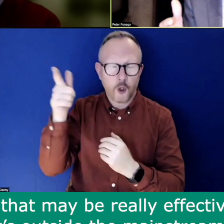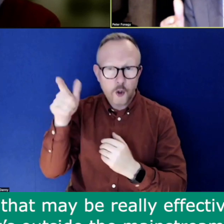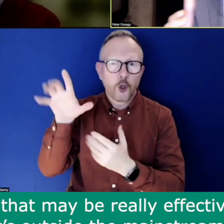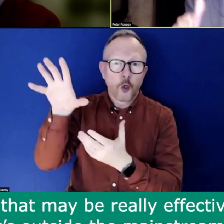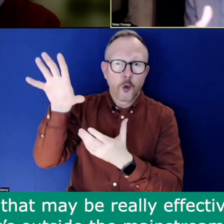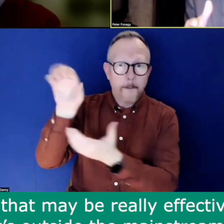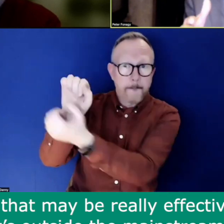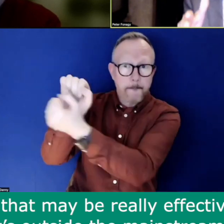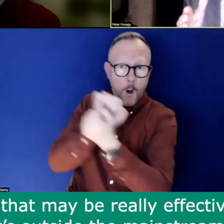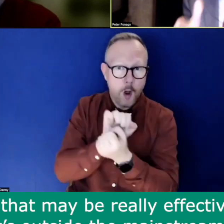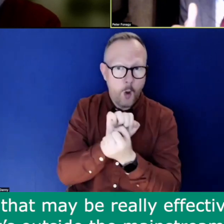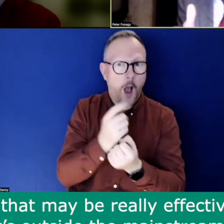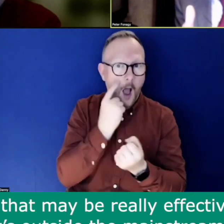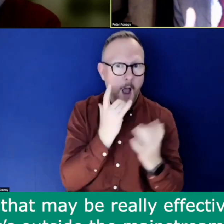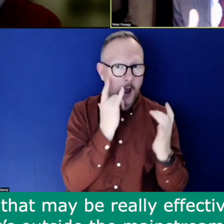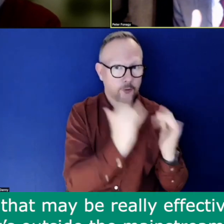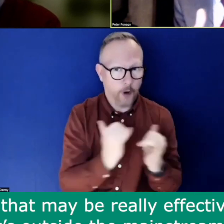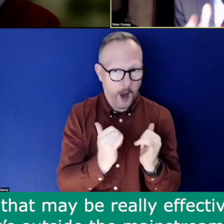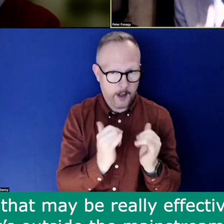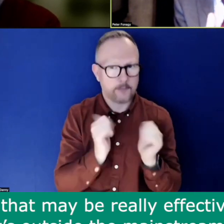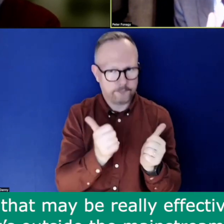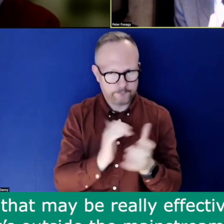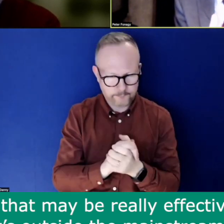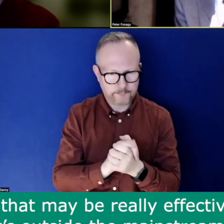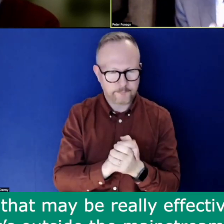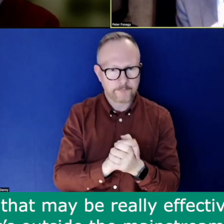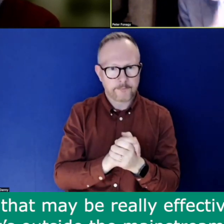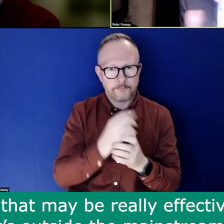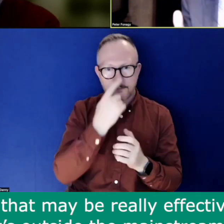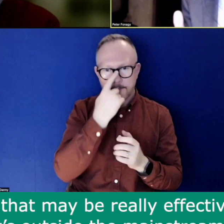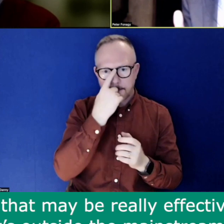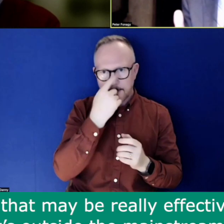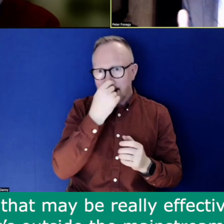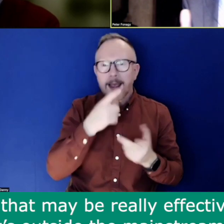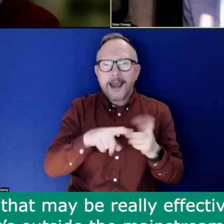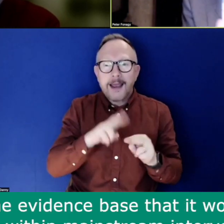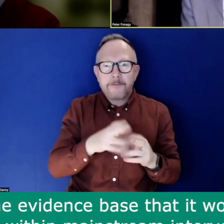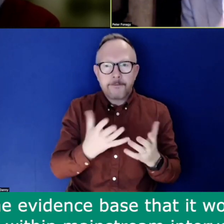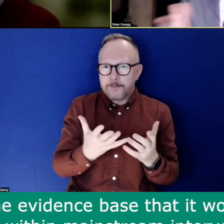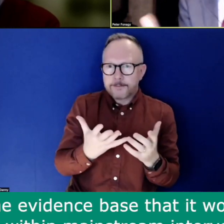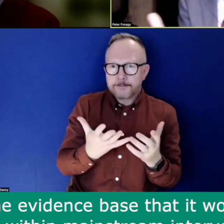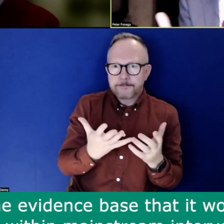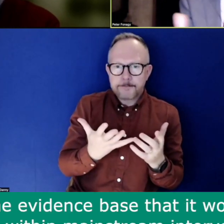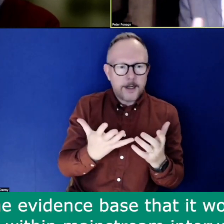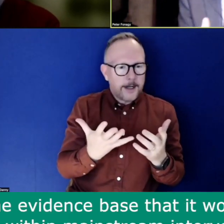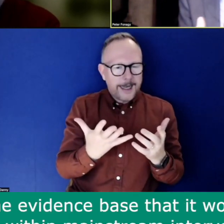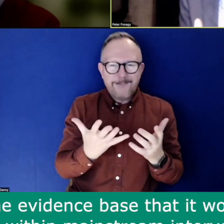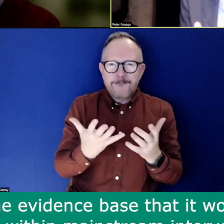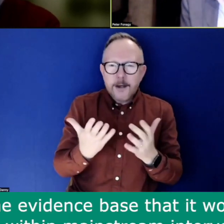how can something that may be really effective but is non-traditional, is outside the mainstream, how can